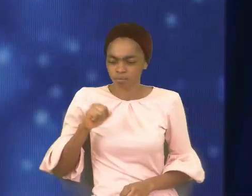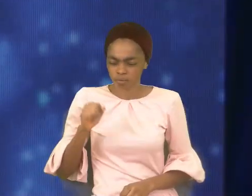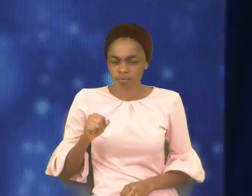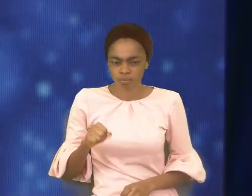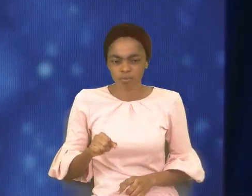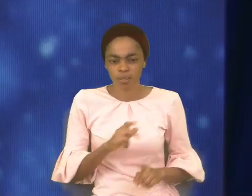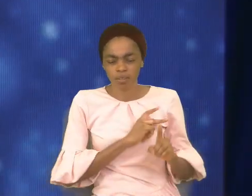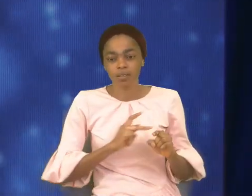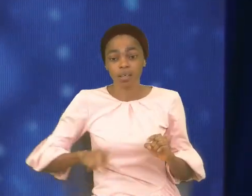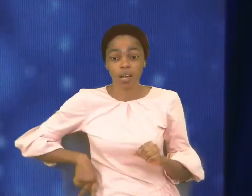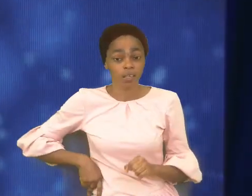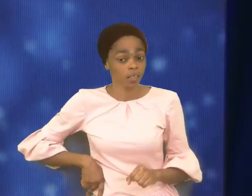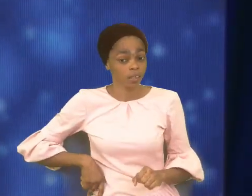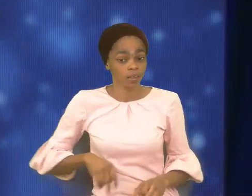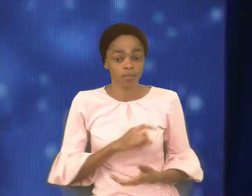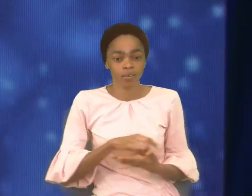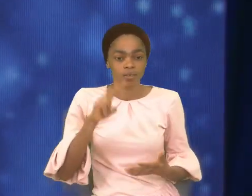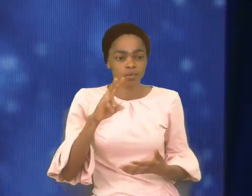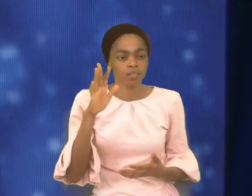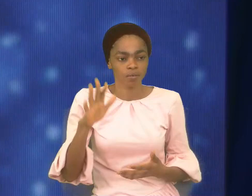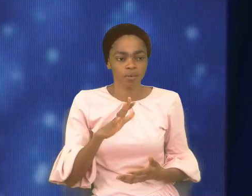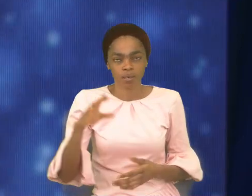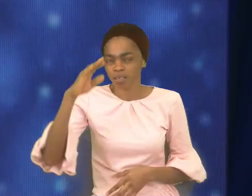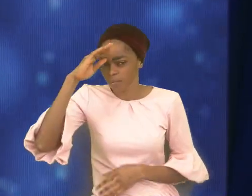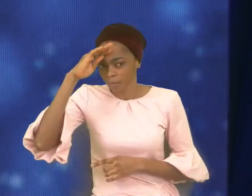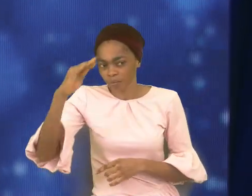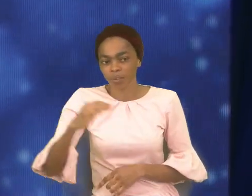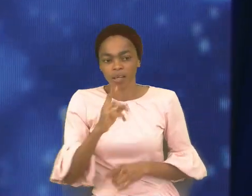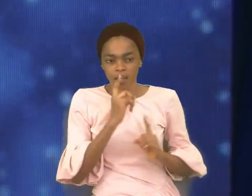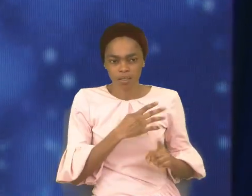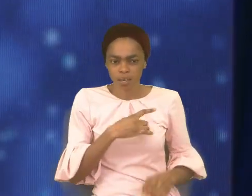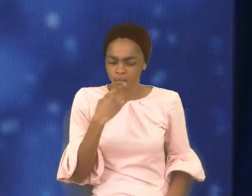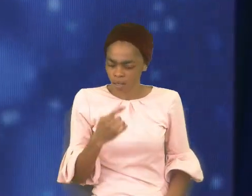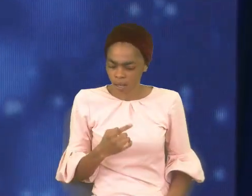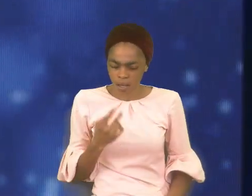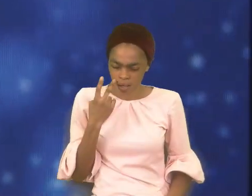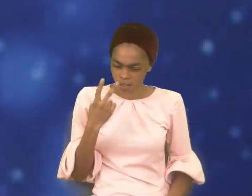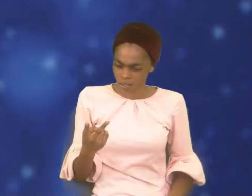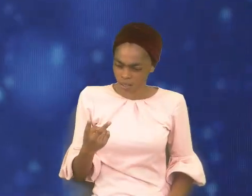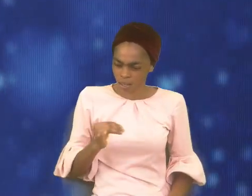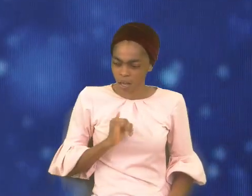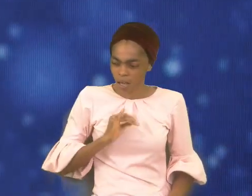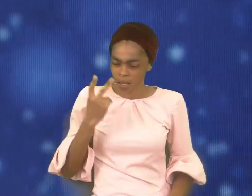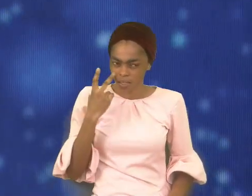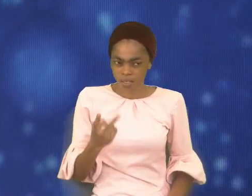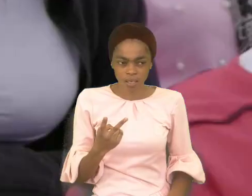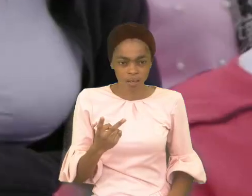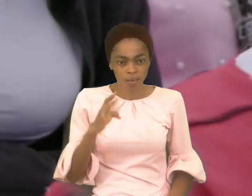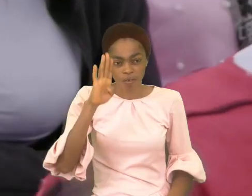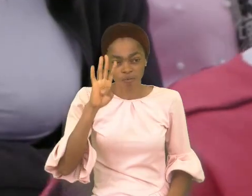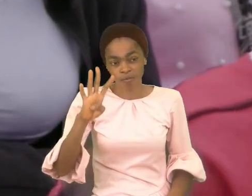said, lo, I see 4 men loose. They are not bound anymore. You'll not be bound